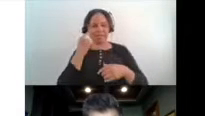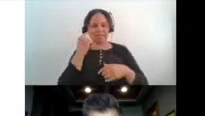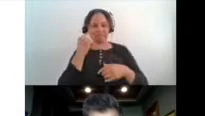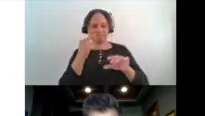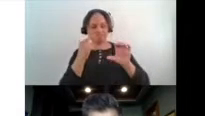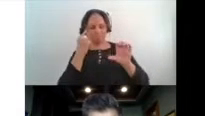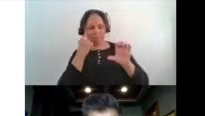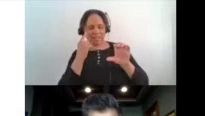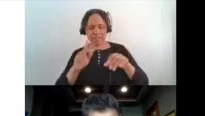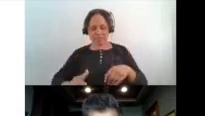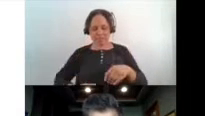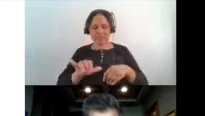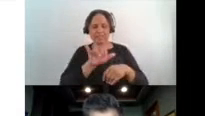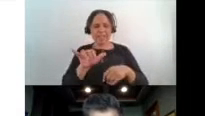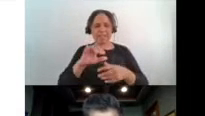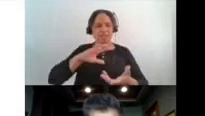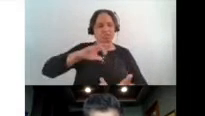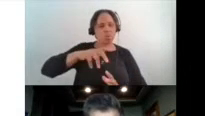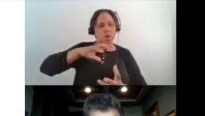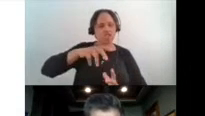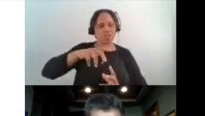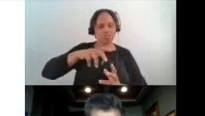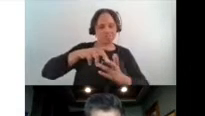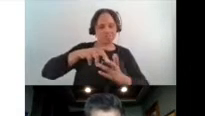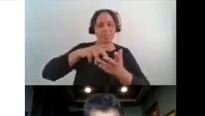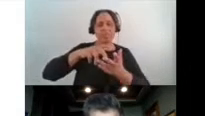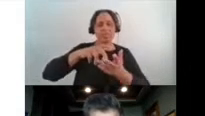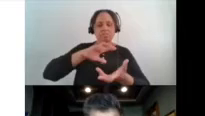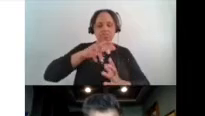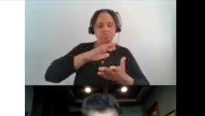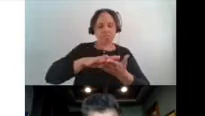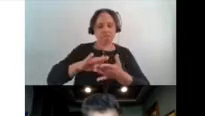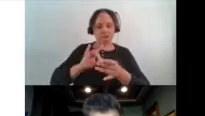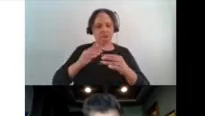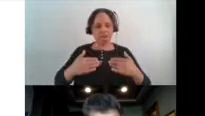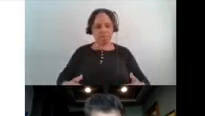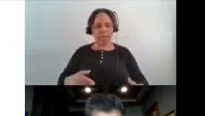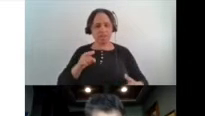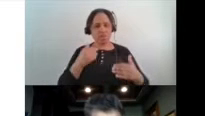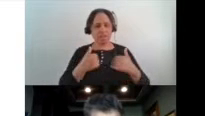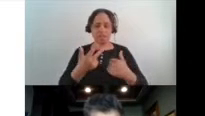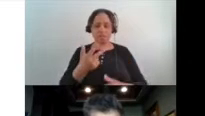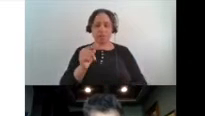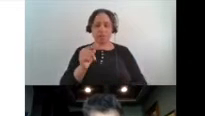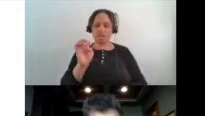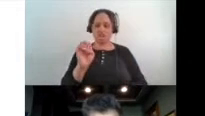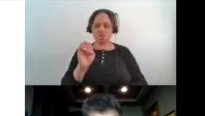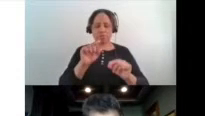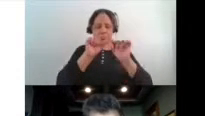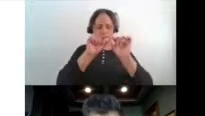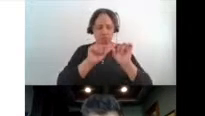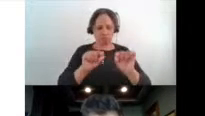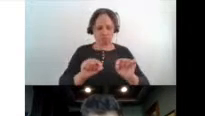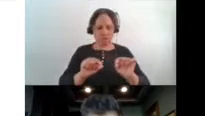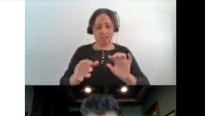of the body, that you have 3 tubes that connect the kidney to the rest of the body. 2 of them are blood